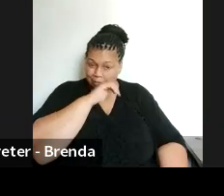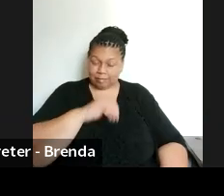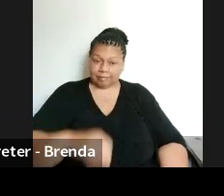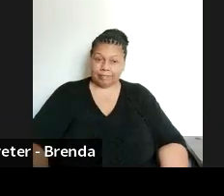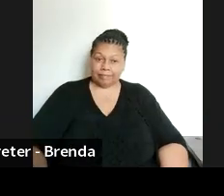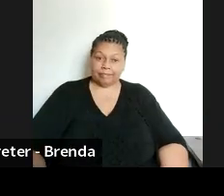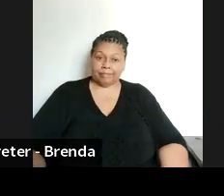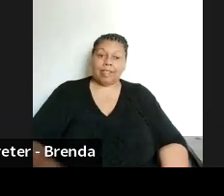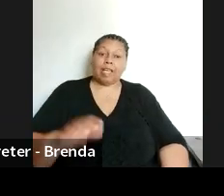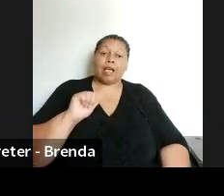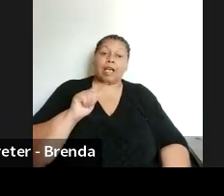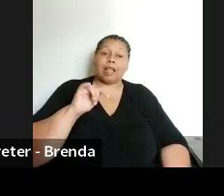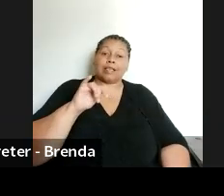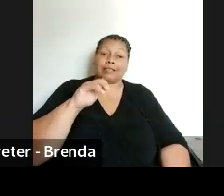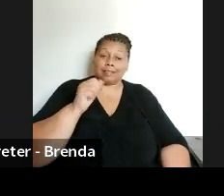Alexis?